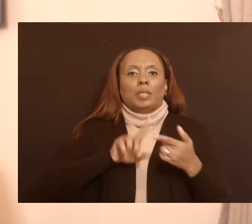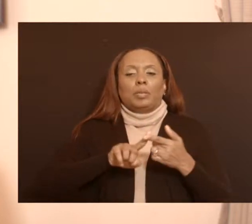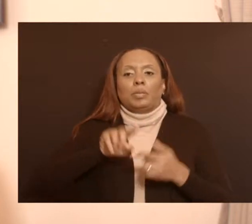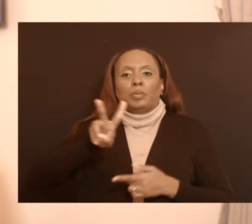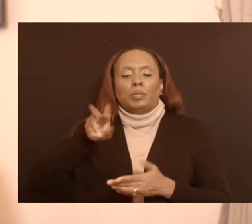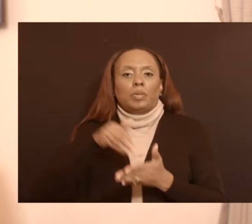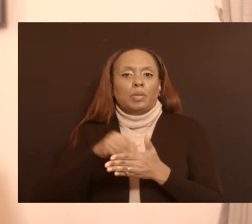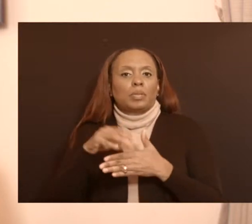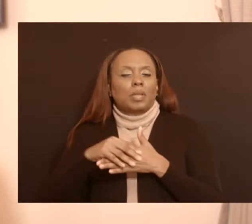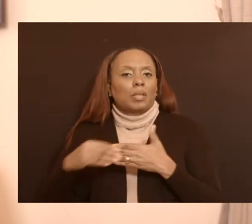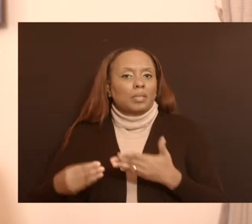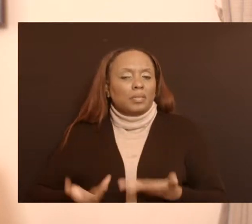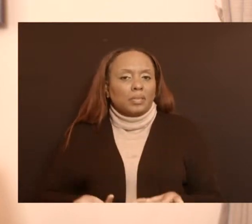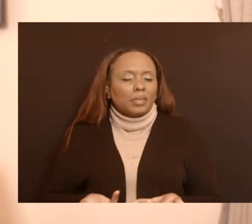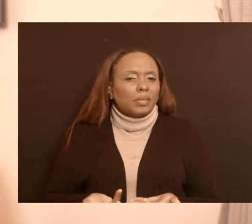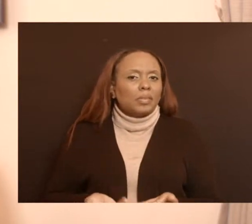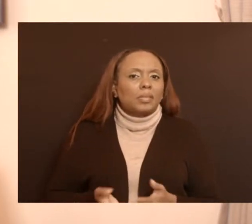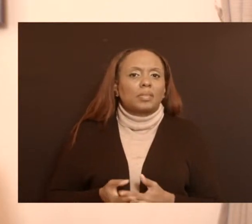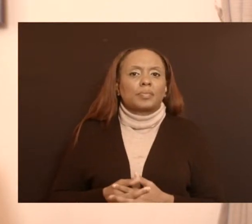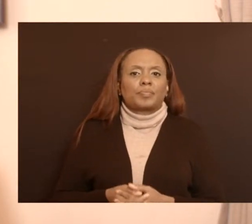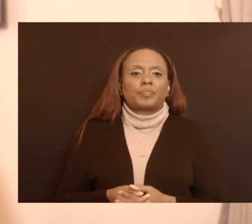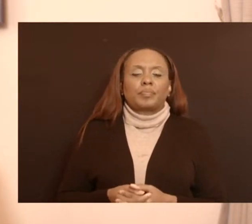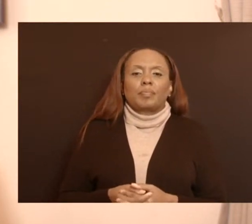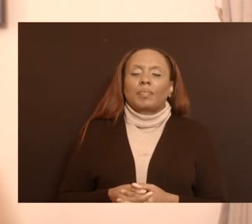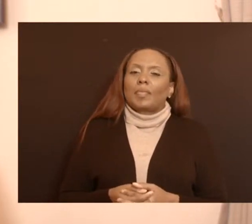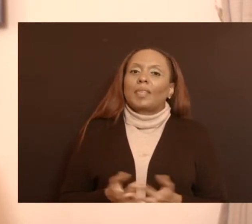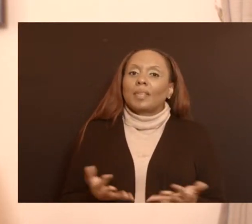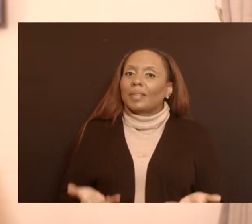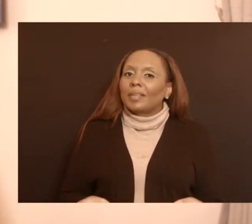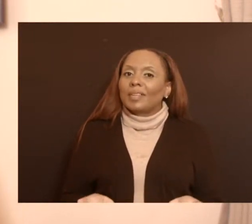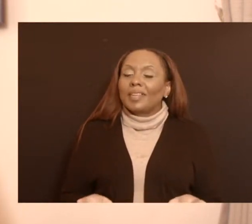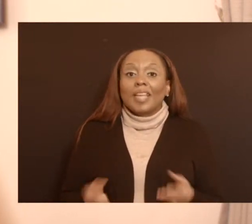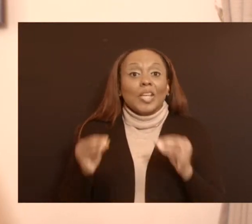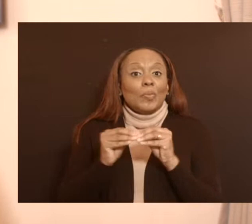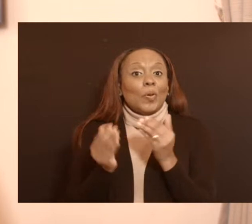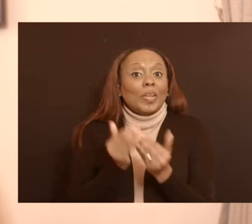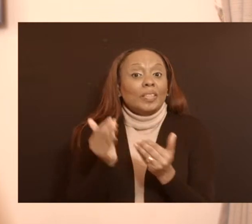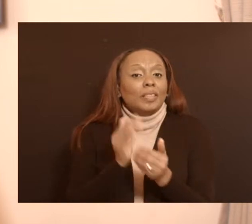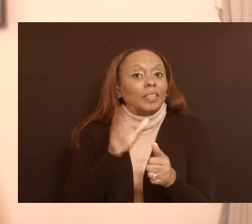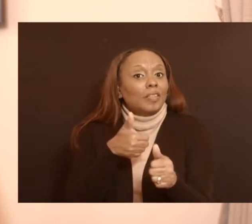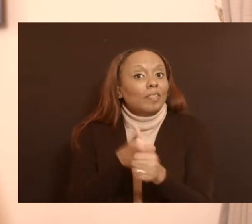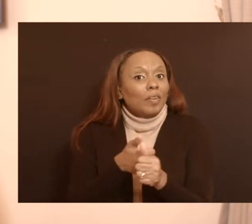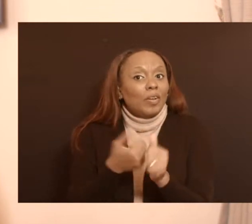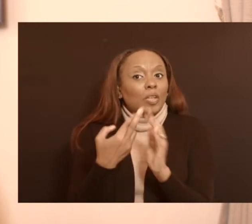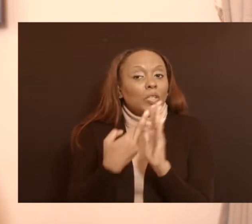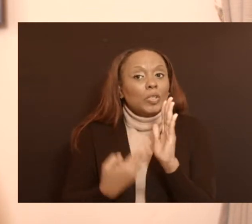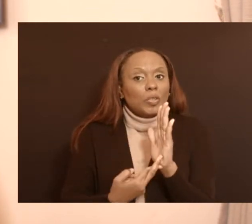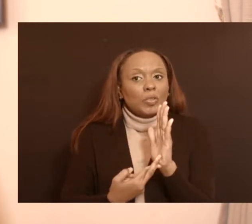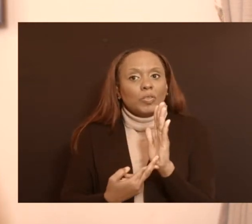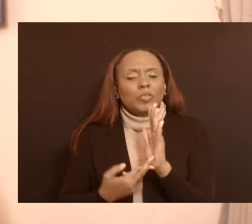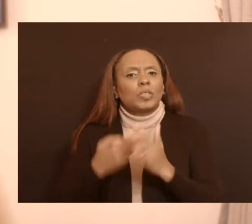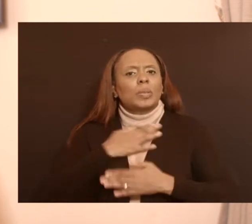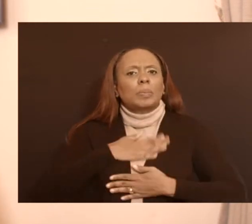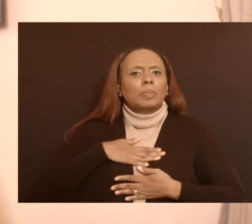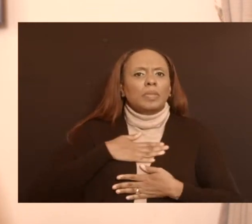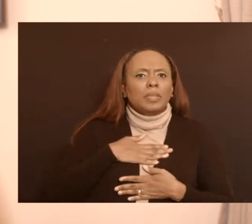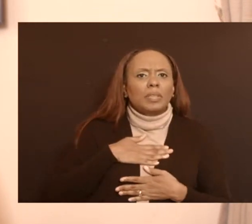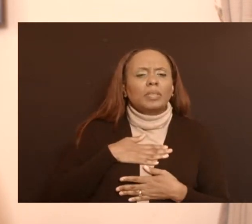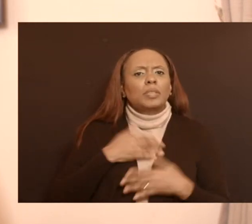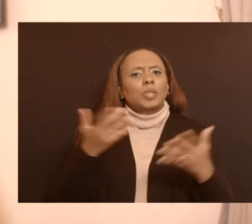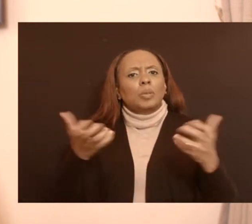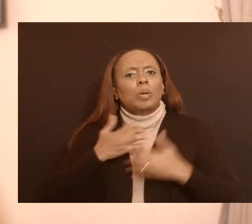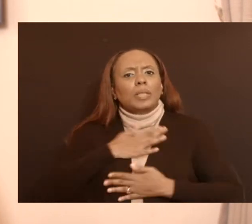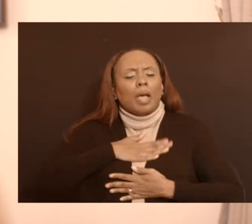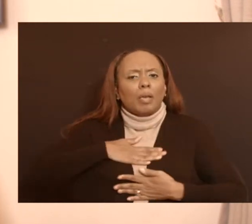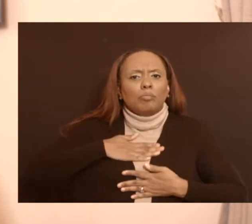we just want to say it is easier to follow protocols and allow ourselves to enjoy the ease and the recreation and the normalcy